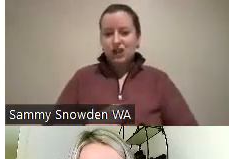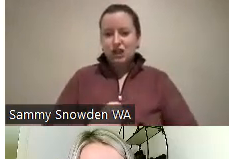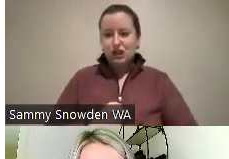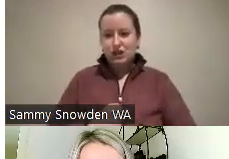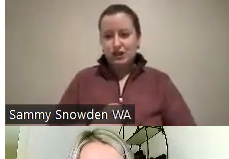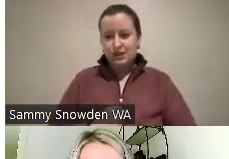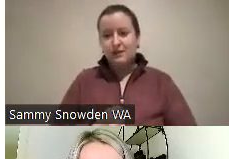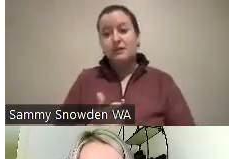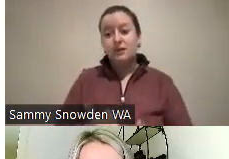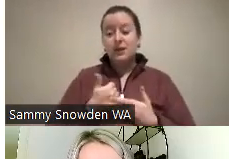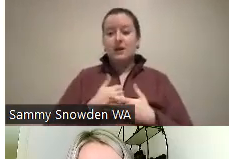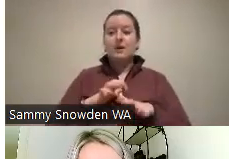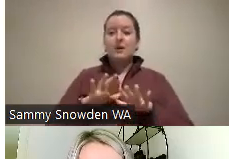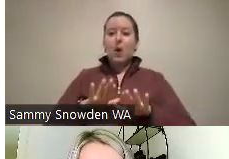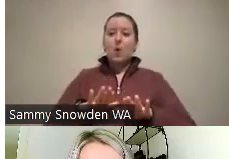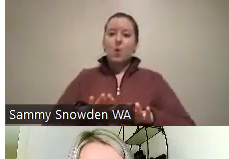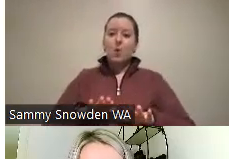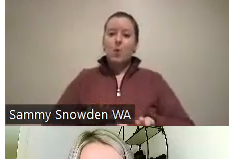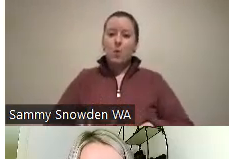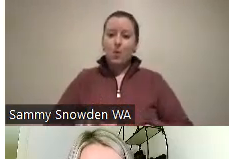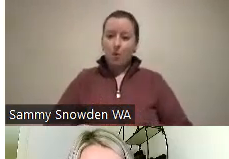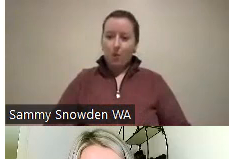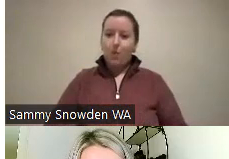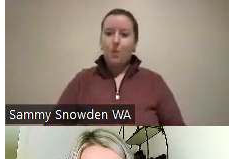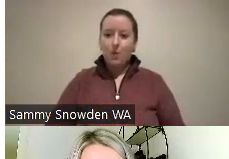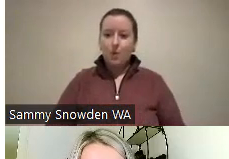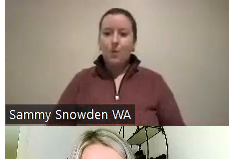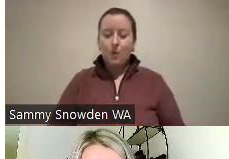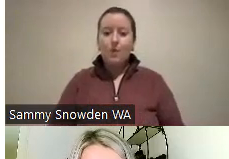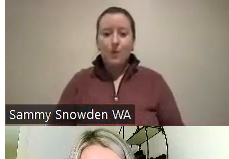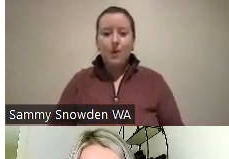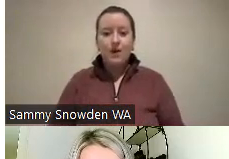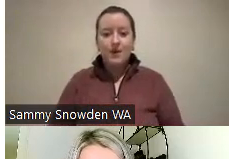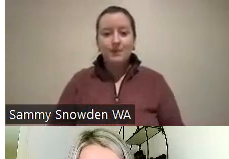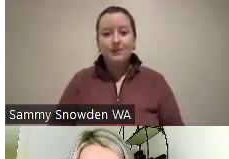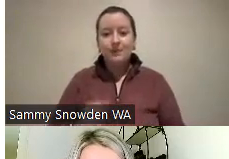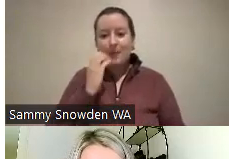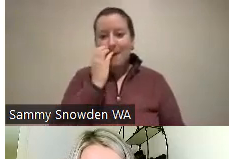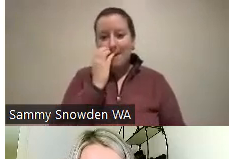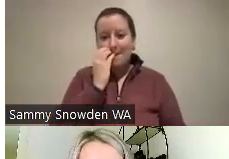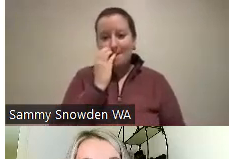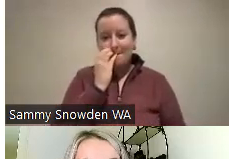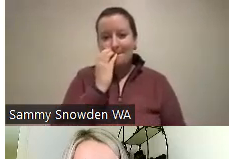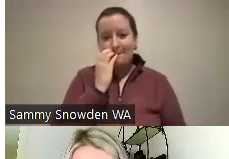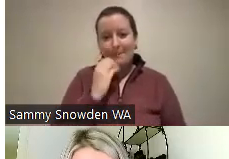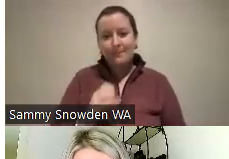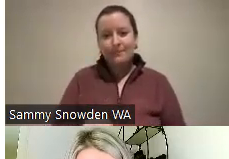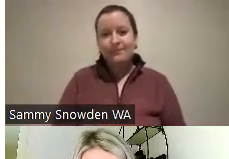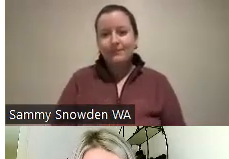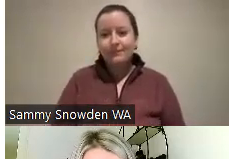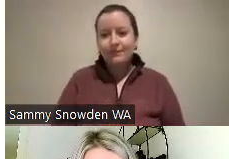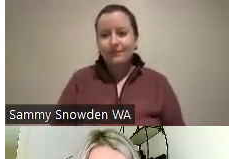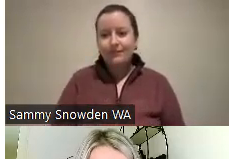So balance is suited if you sort of feel like you a bit scattered,